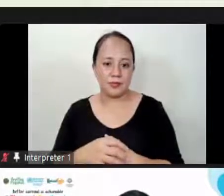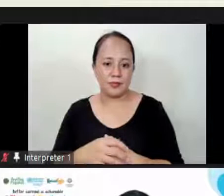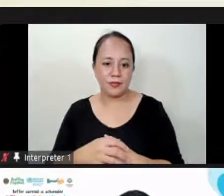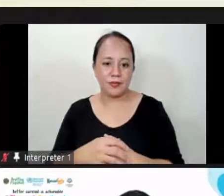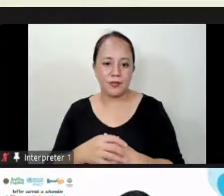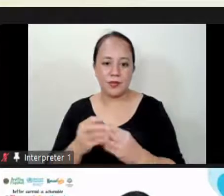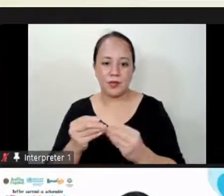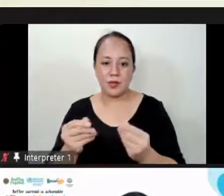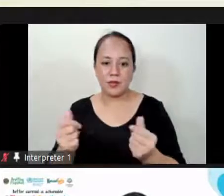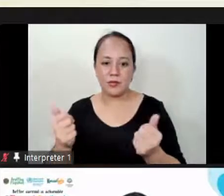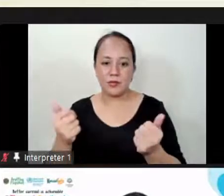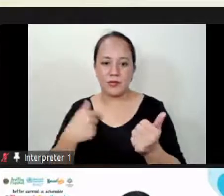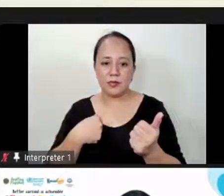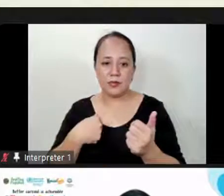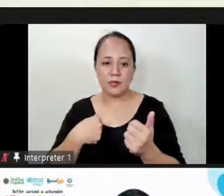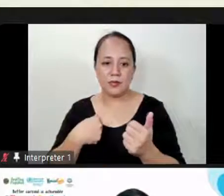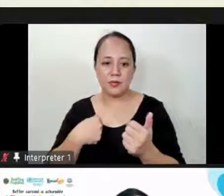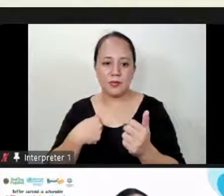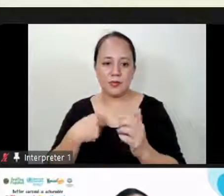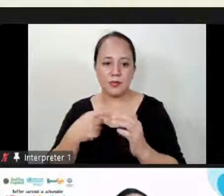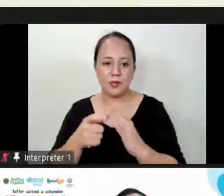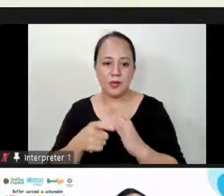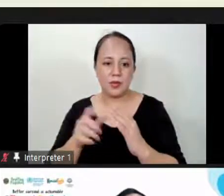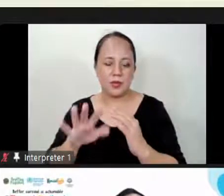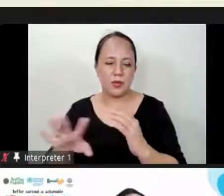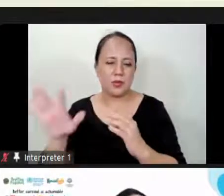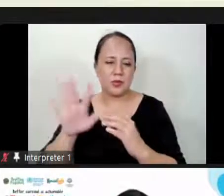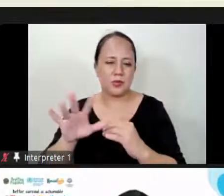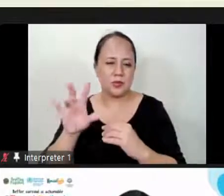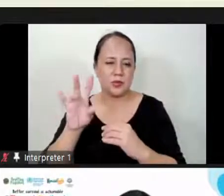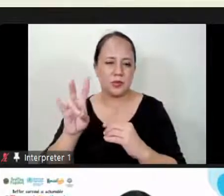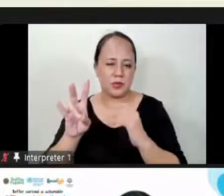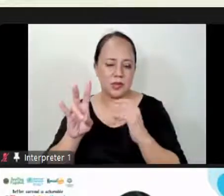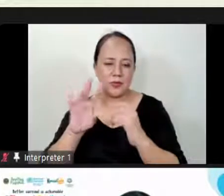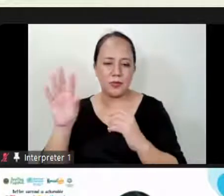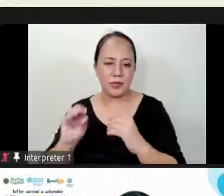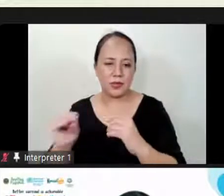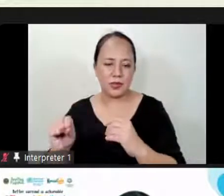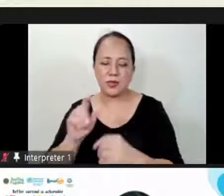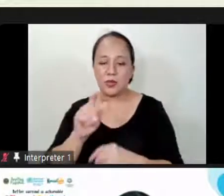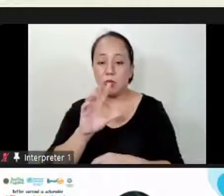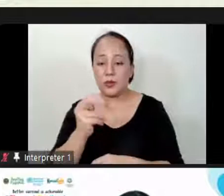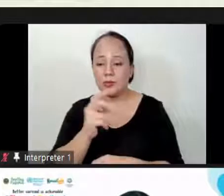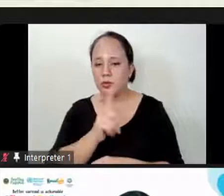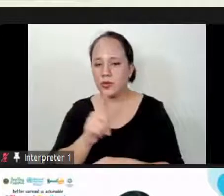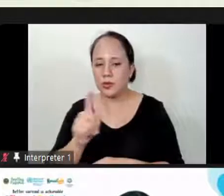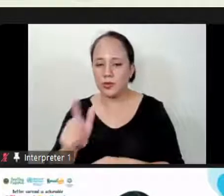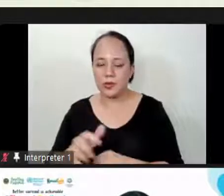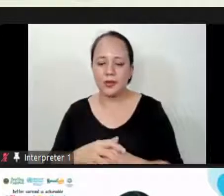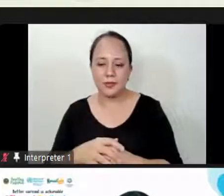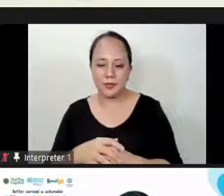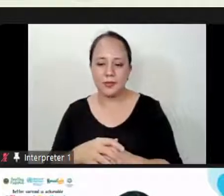Treatment coverage remains low, estimated at around 7% in 2020,